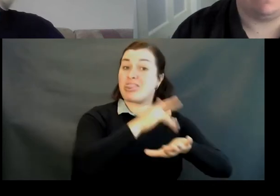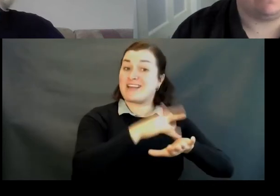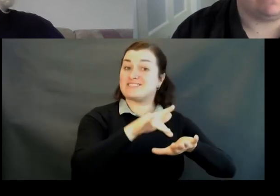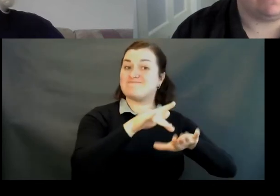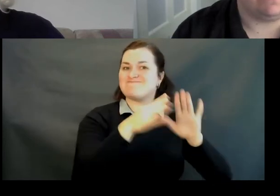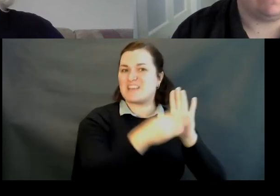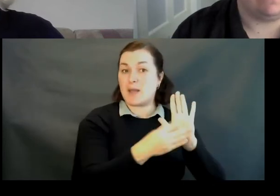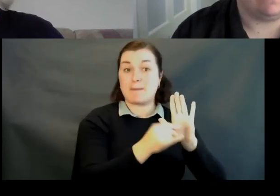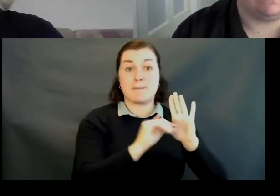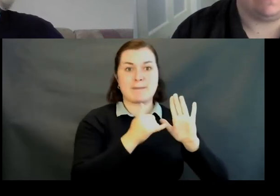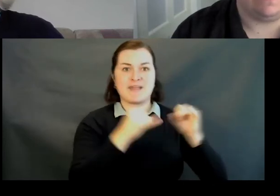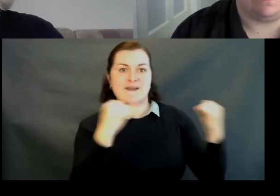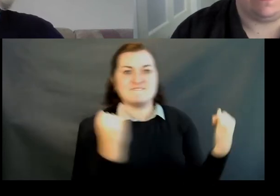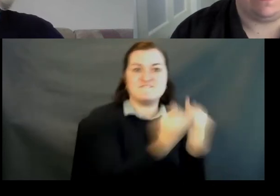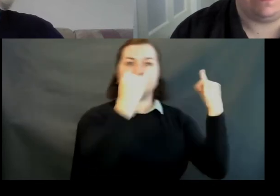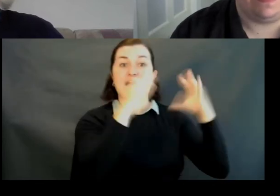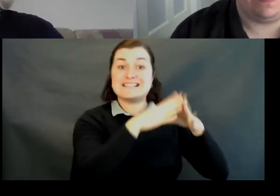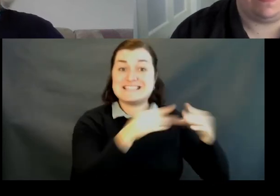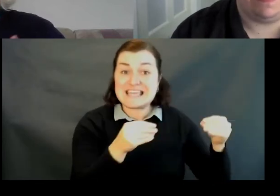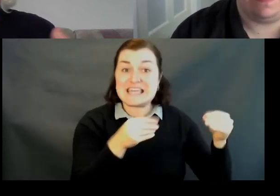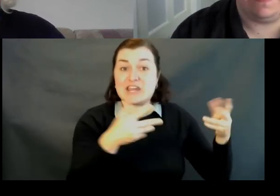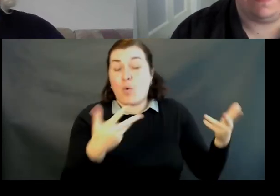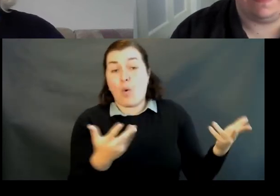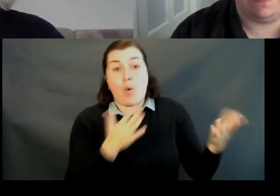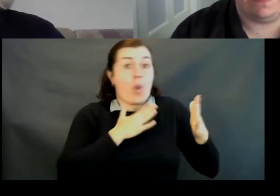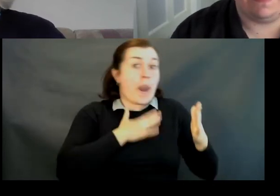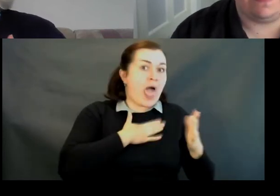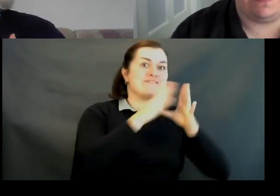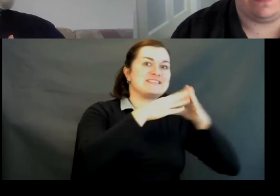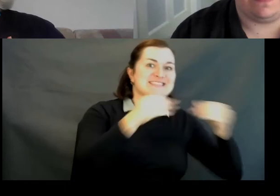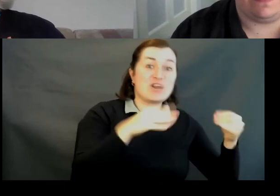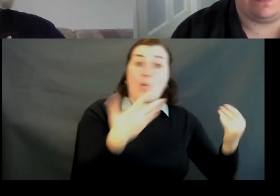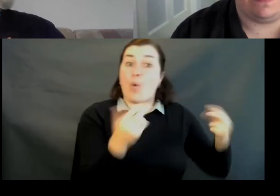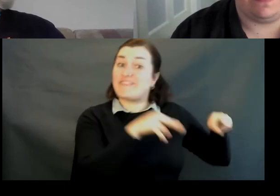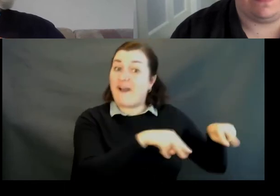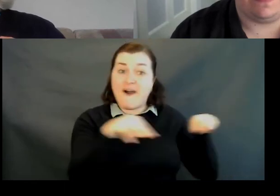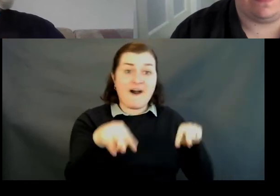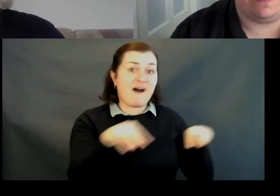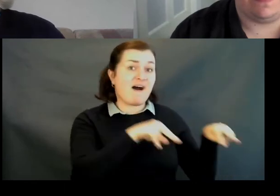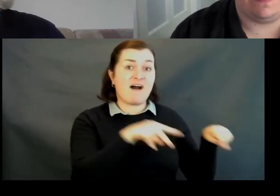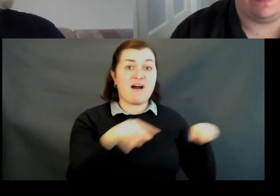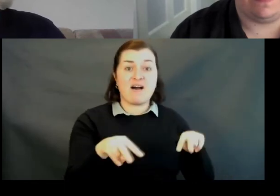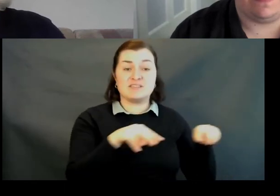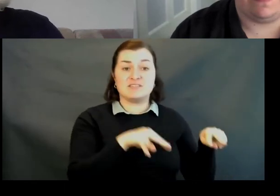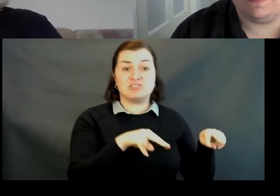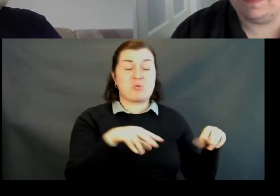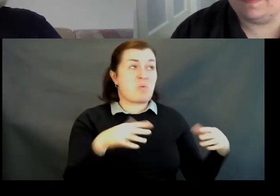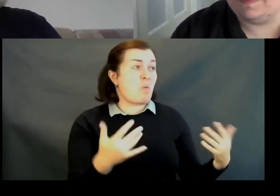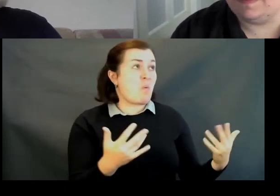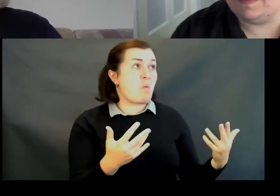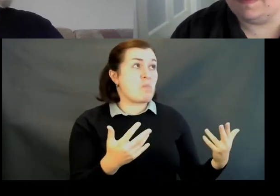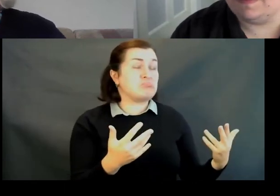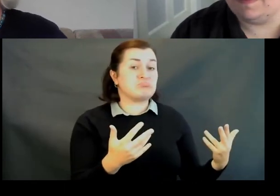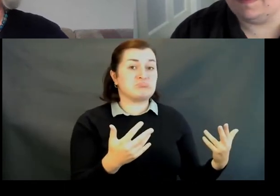it could be a love scene, it could be a dance piece, it could be just somebody walking